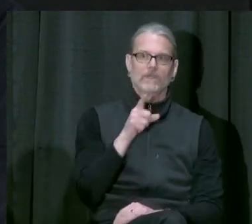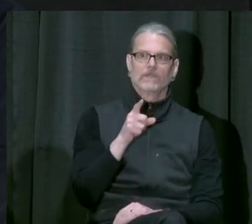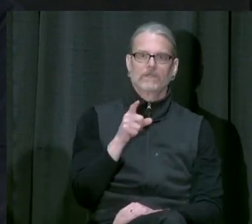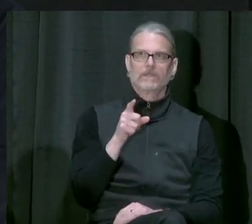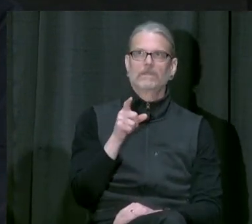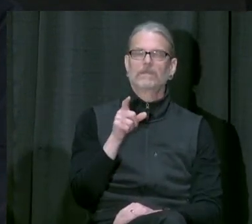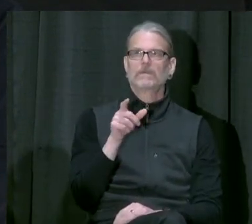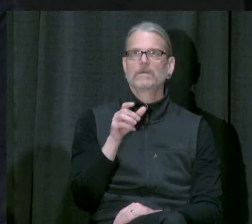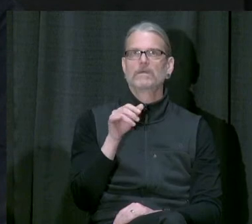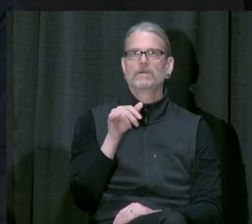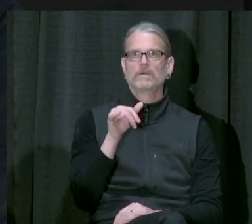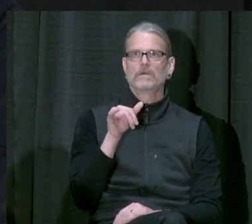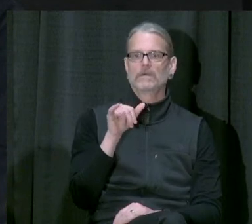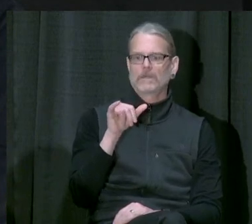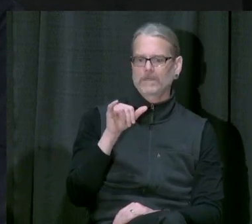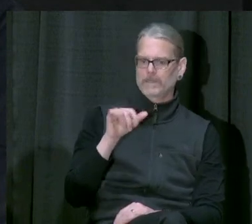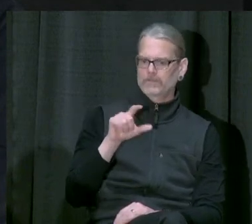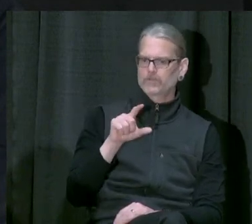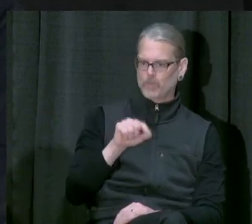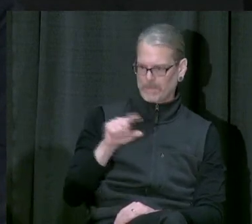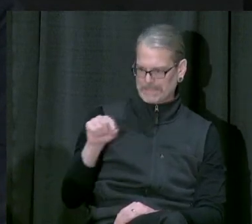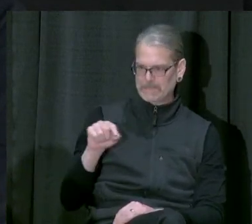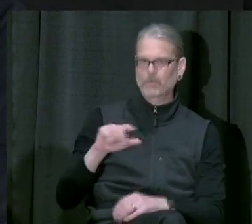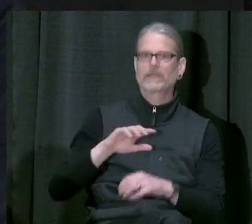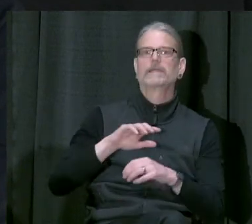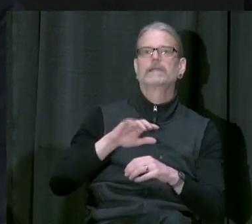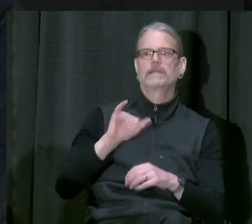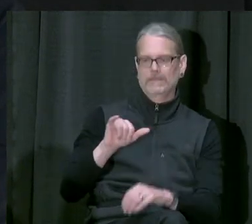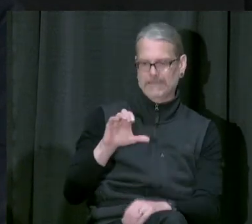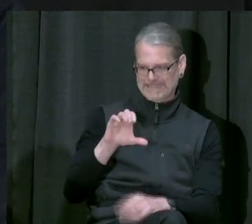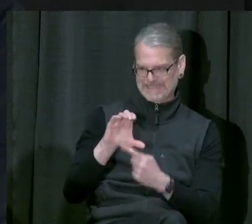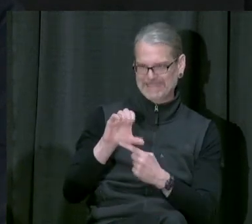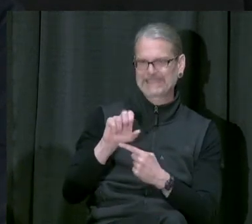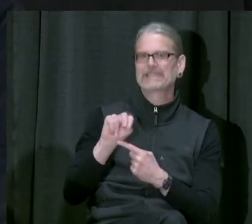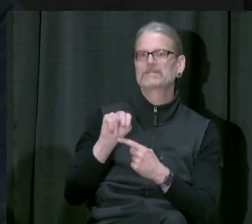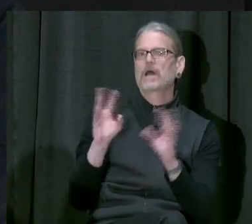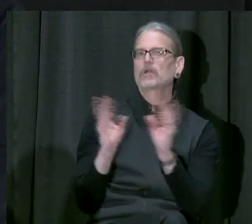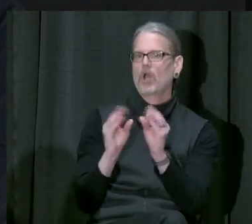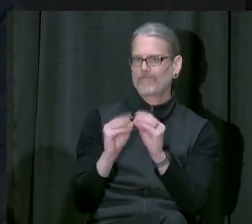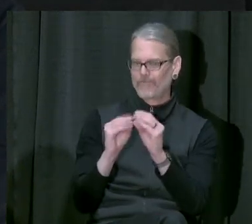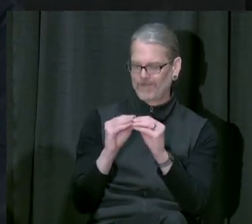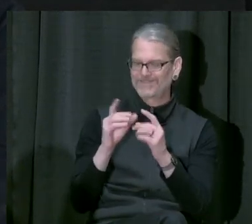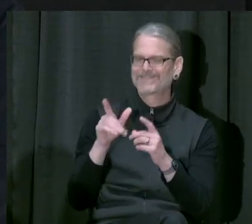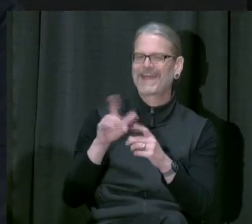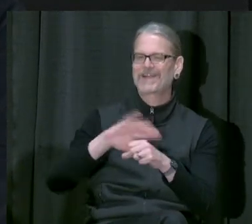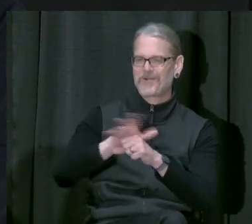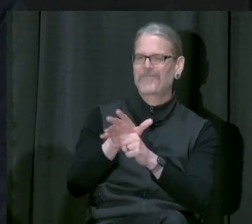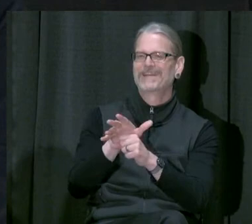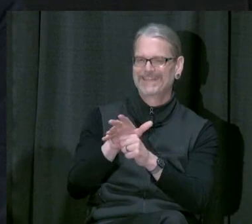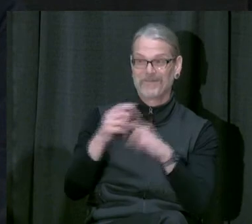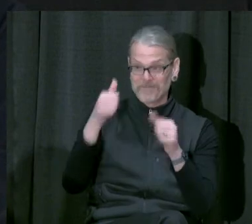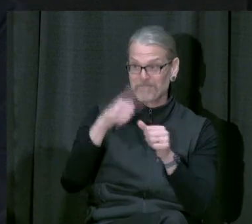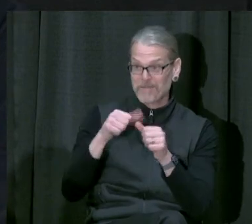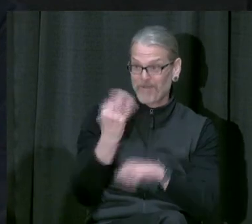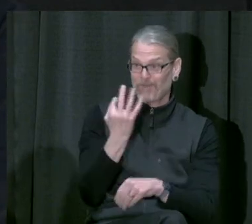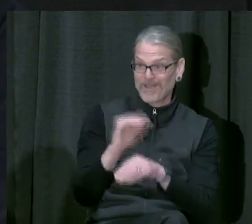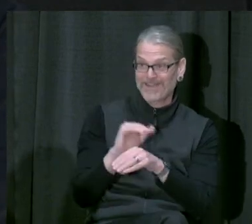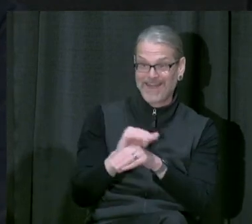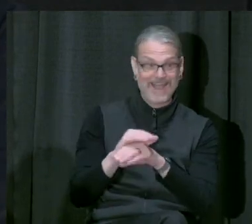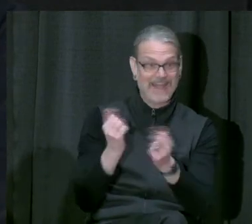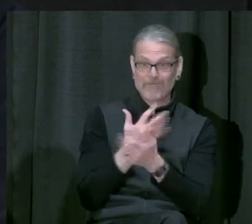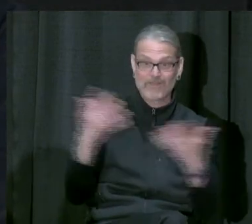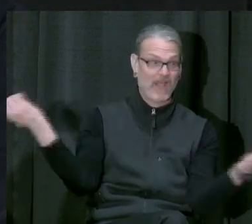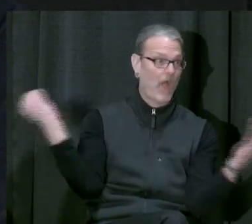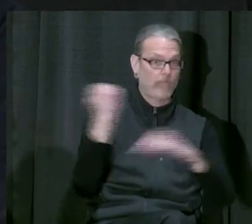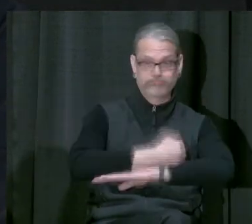COVID CSUN in 2020, when everything closed down Friday night when we left, we had beacons set up in